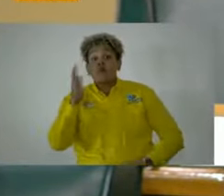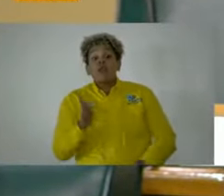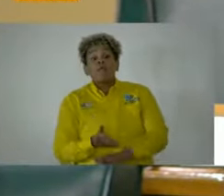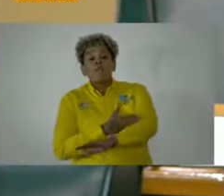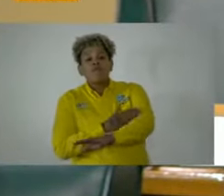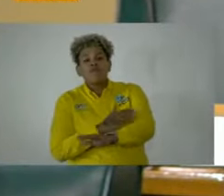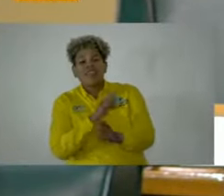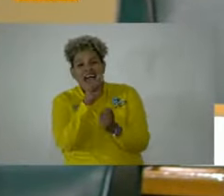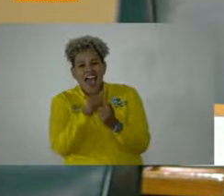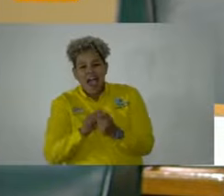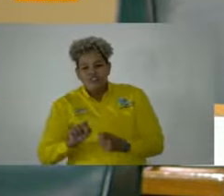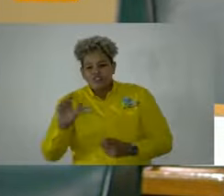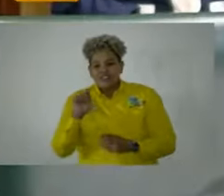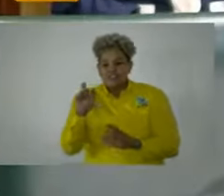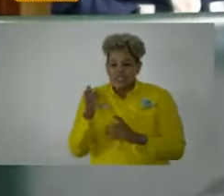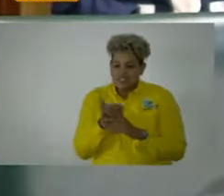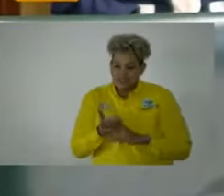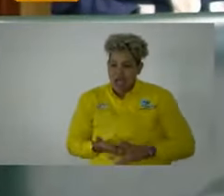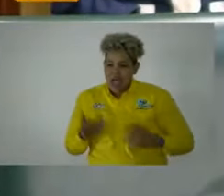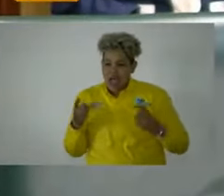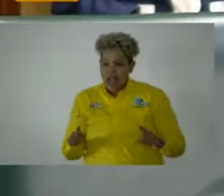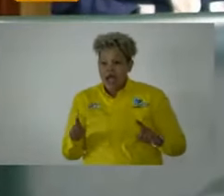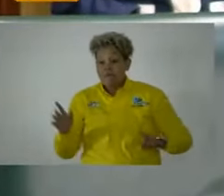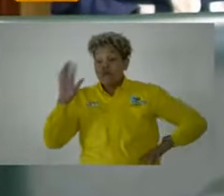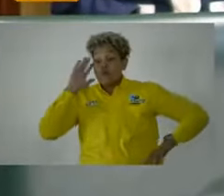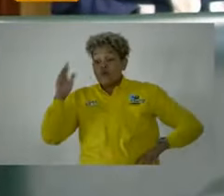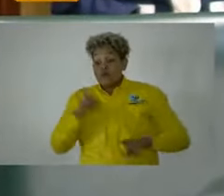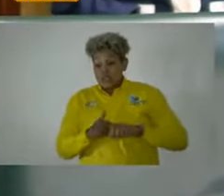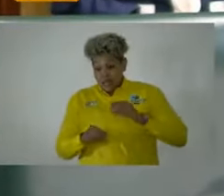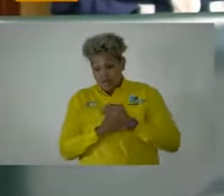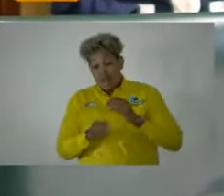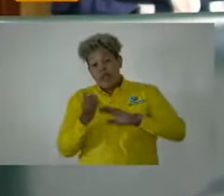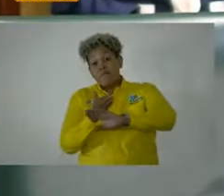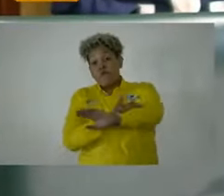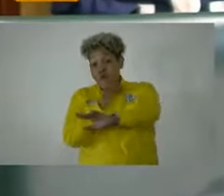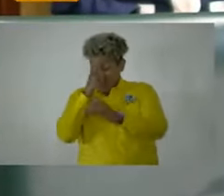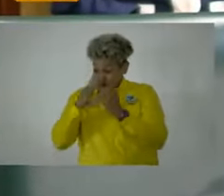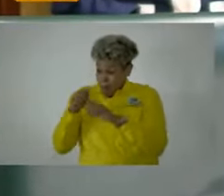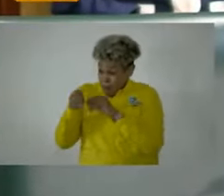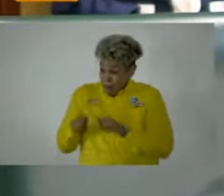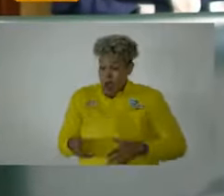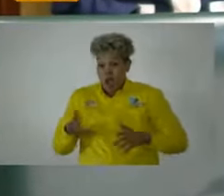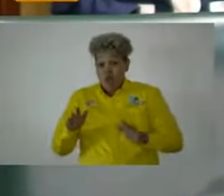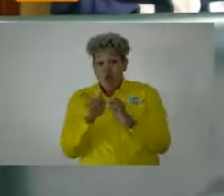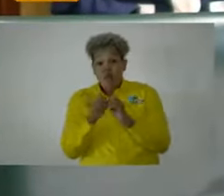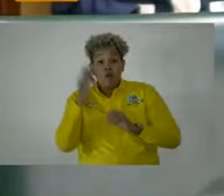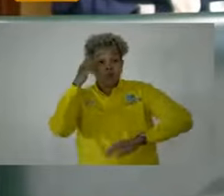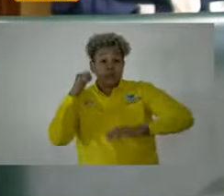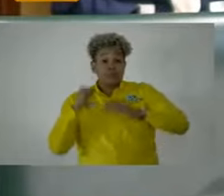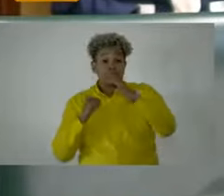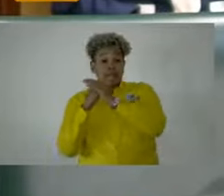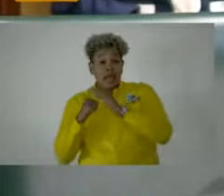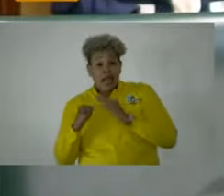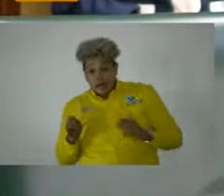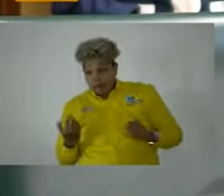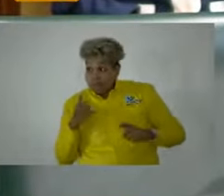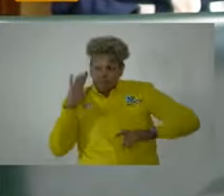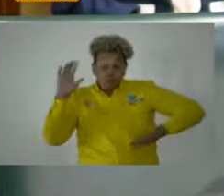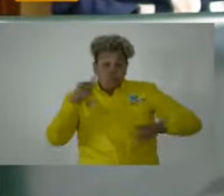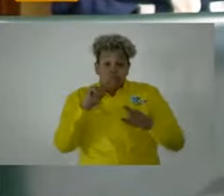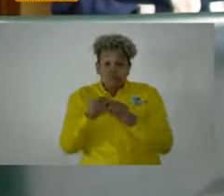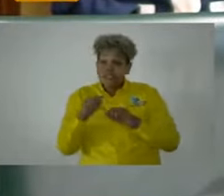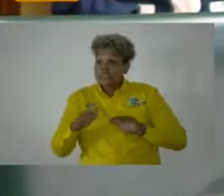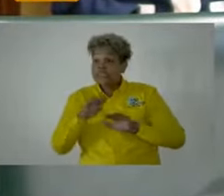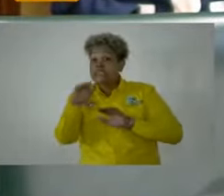the accuracy of their tax filings. It also improves compliance by allowing a more reasonable deadline. It would be a